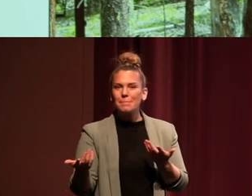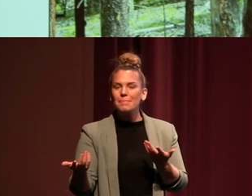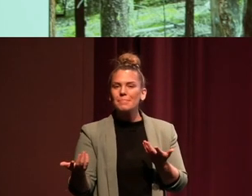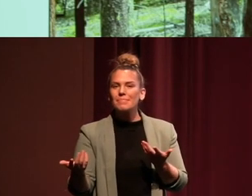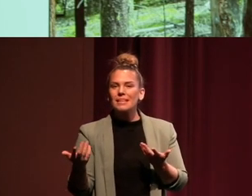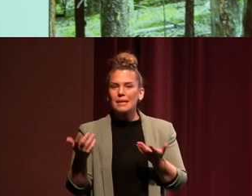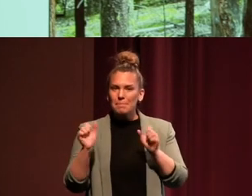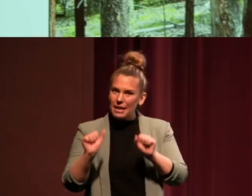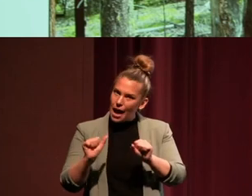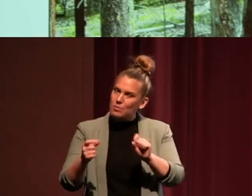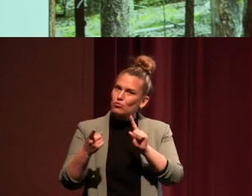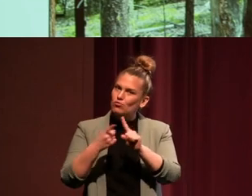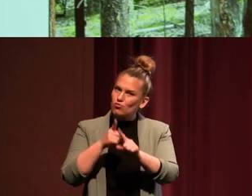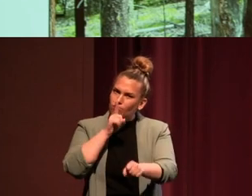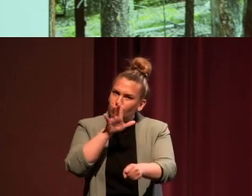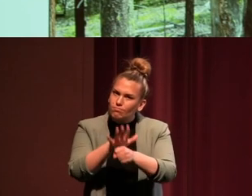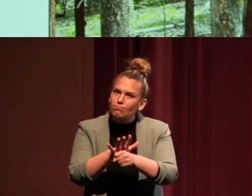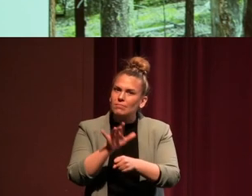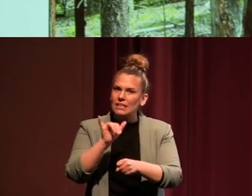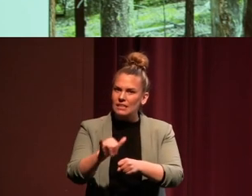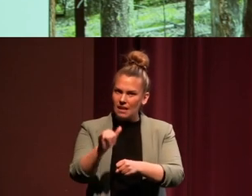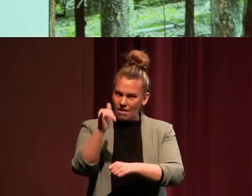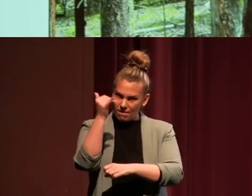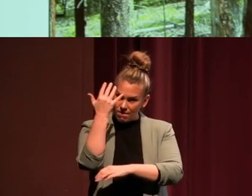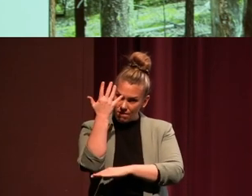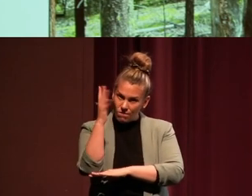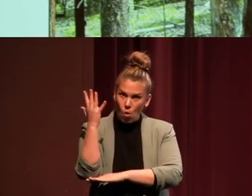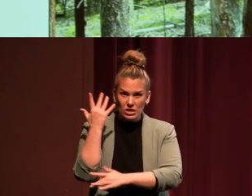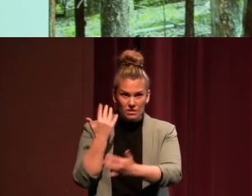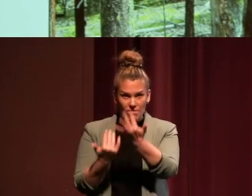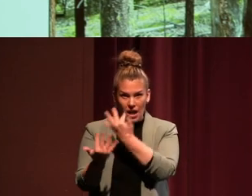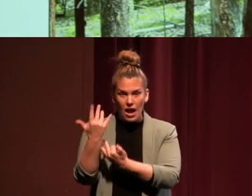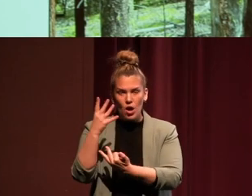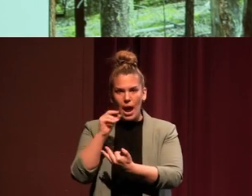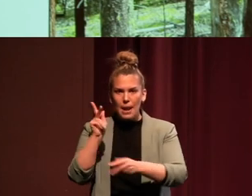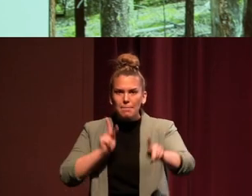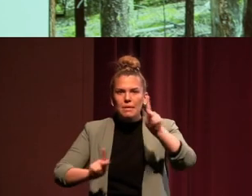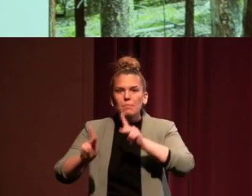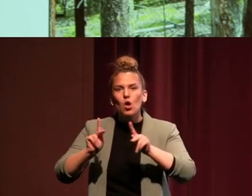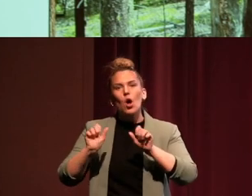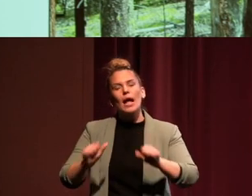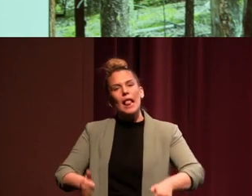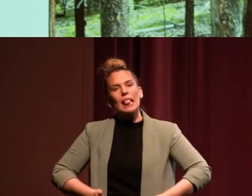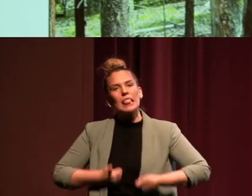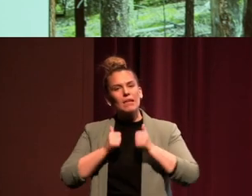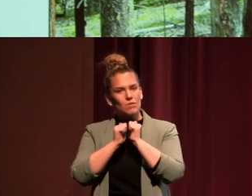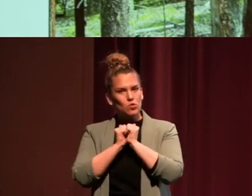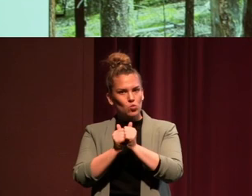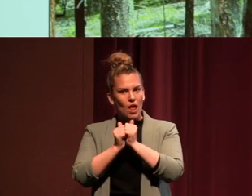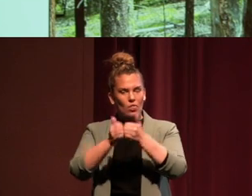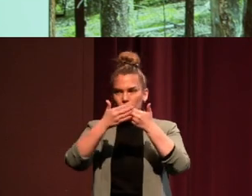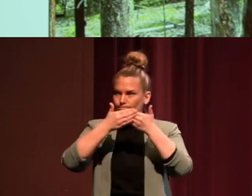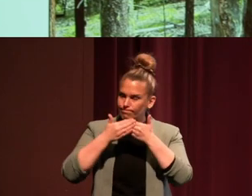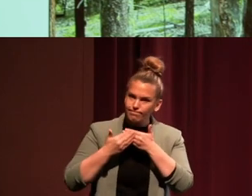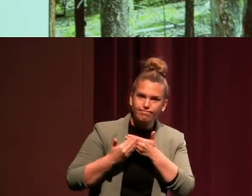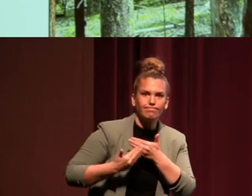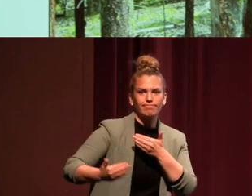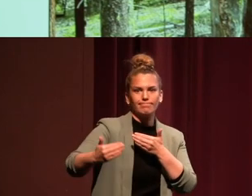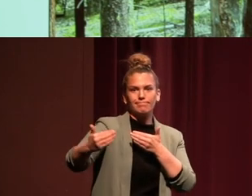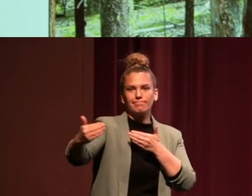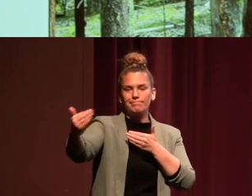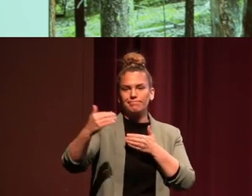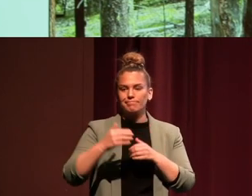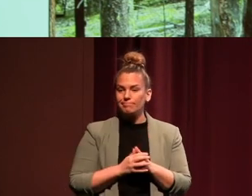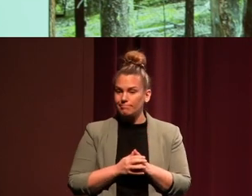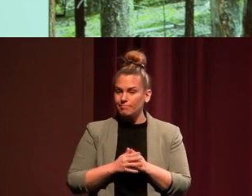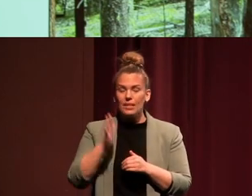in being able to ensure that forest fire and people can live together for generations to come. I'm